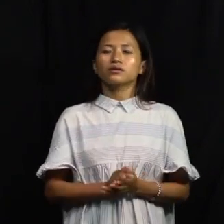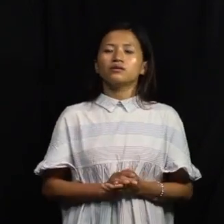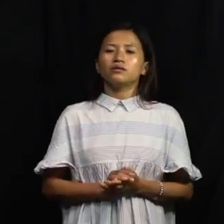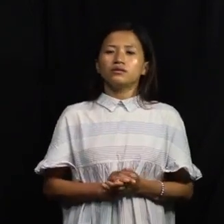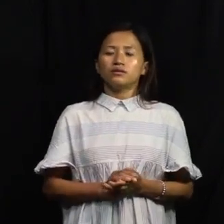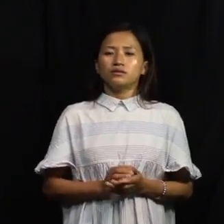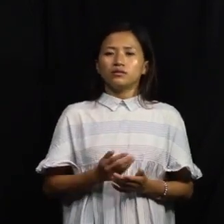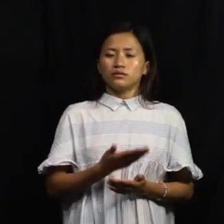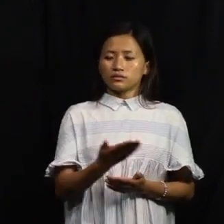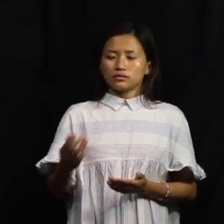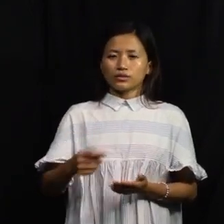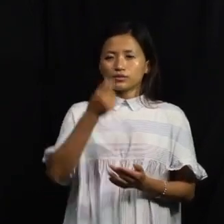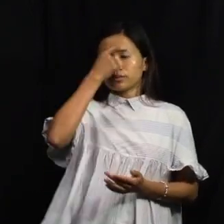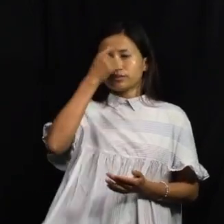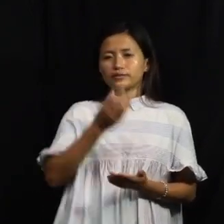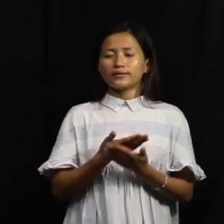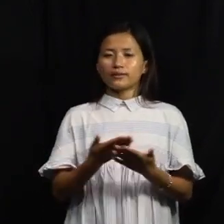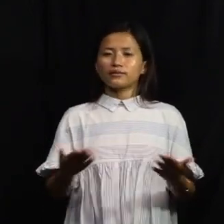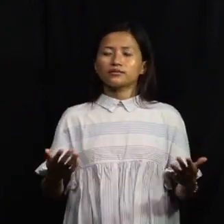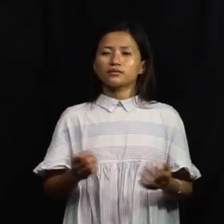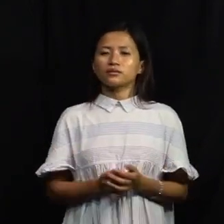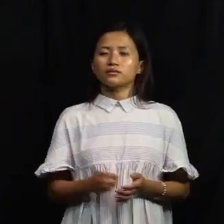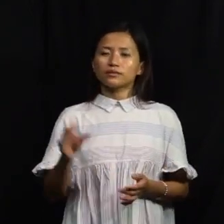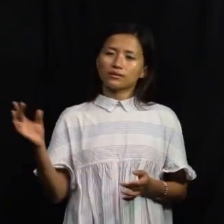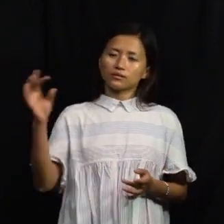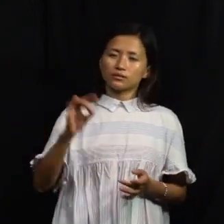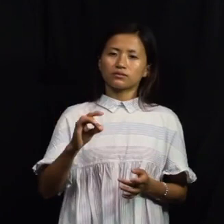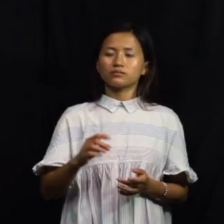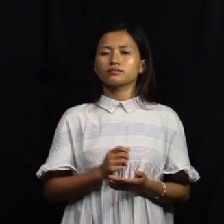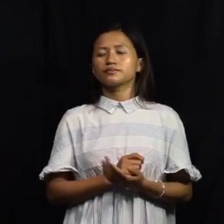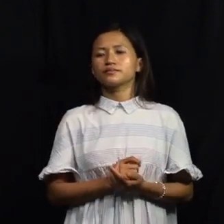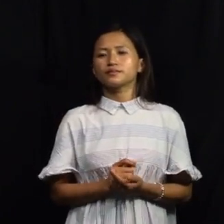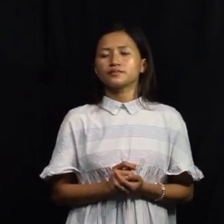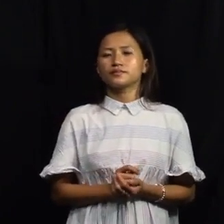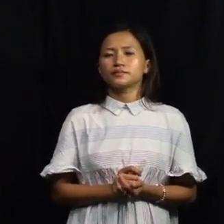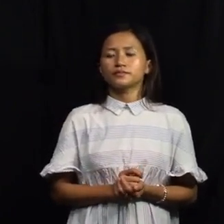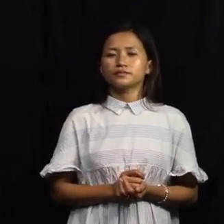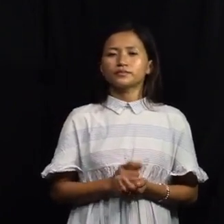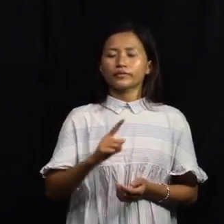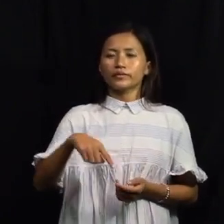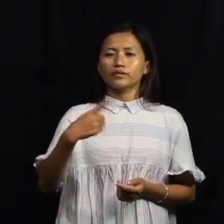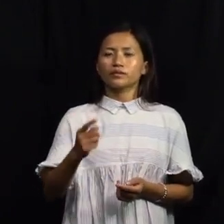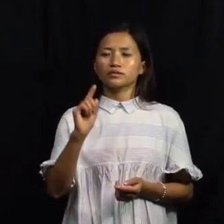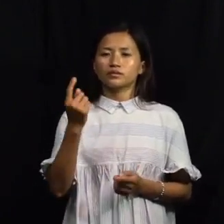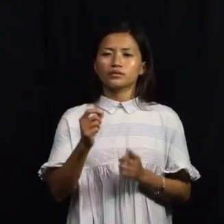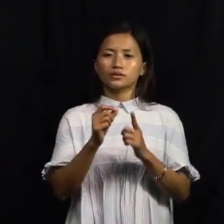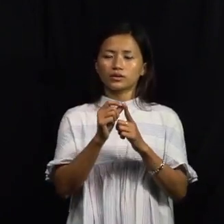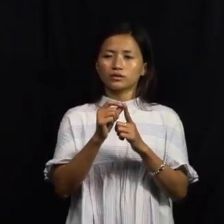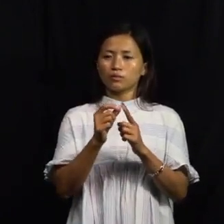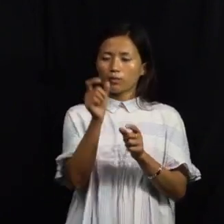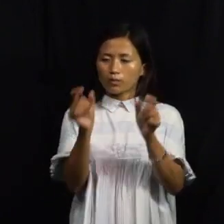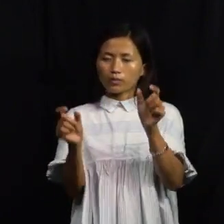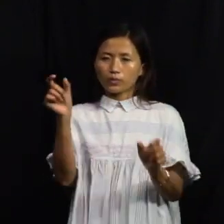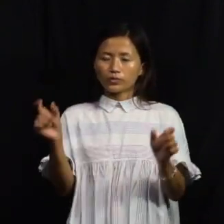that those problems and those things are not repeated again. Okay, and the next one is population